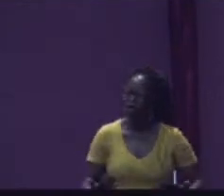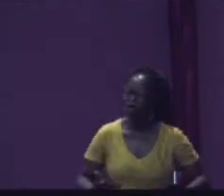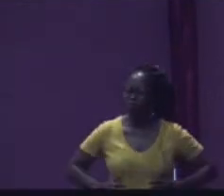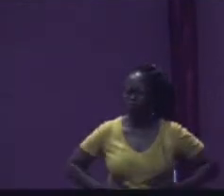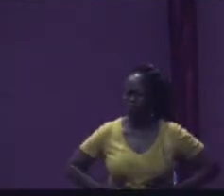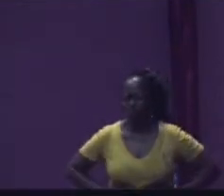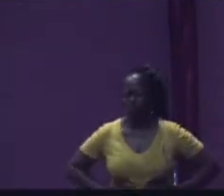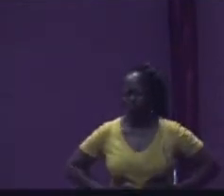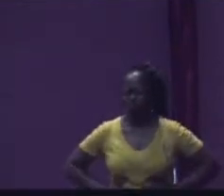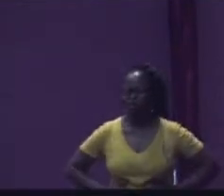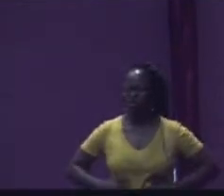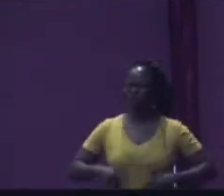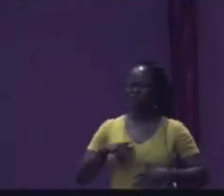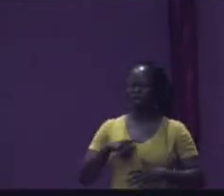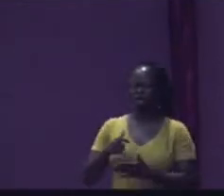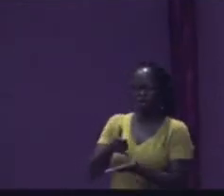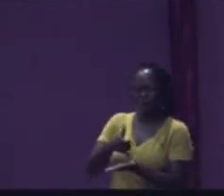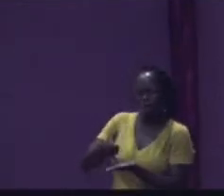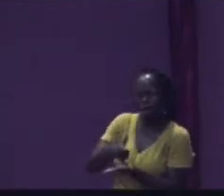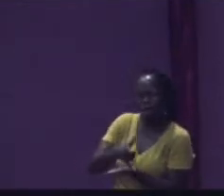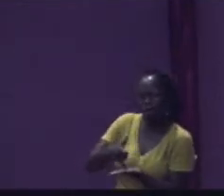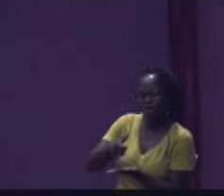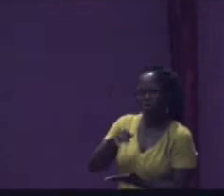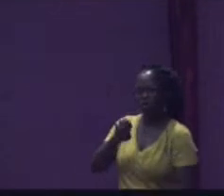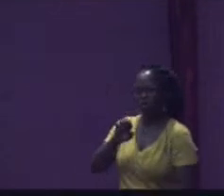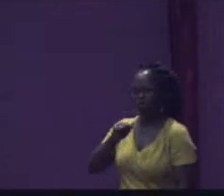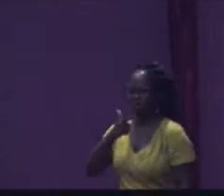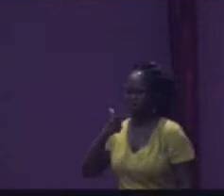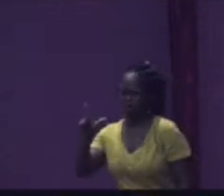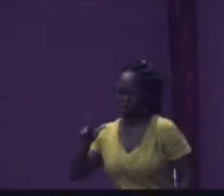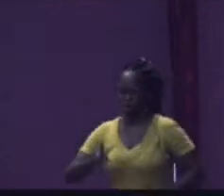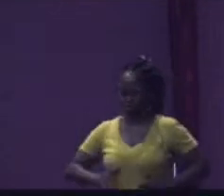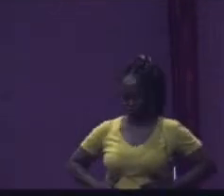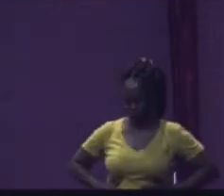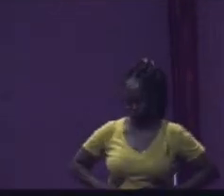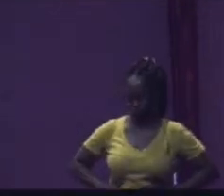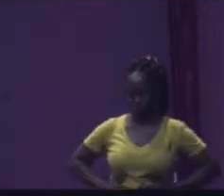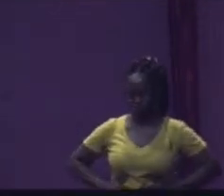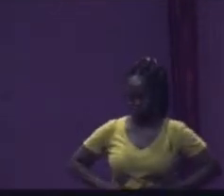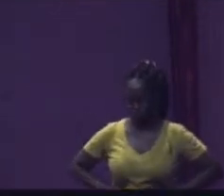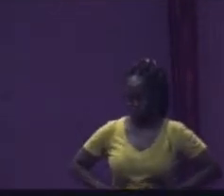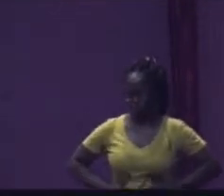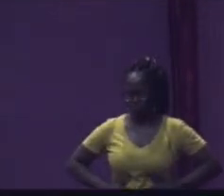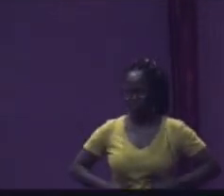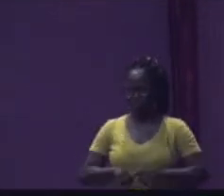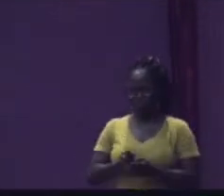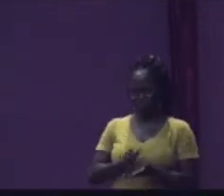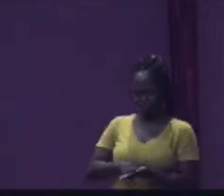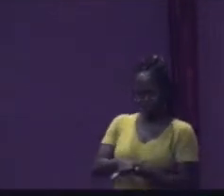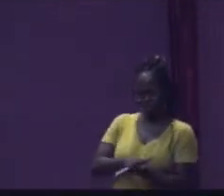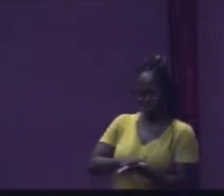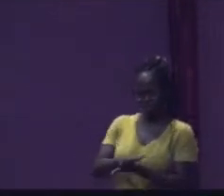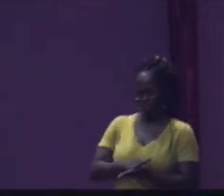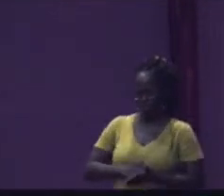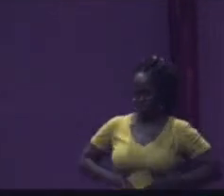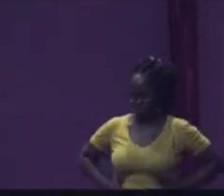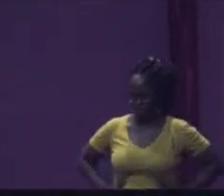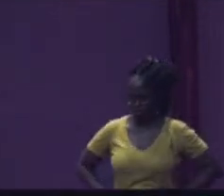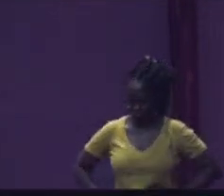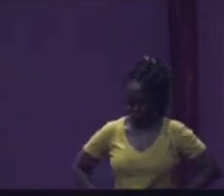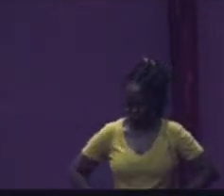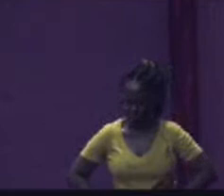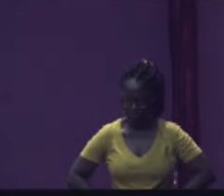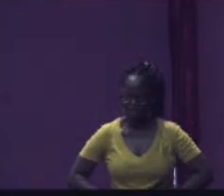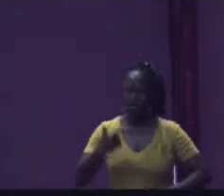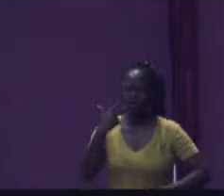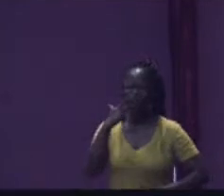will be smooth over the baby. And at the same time, she's feeling the position. But in their